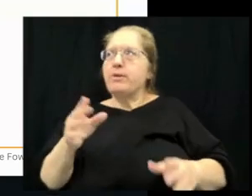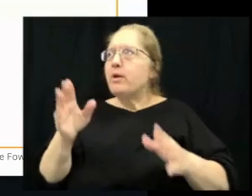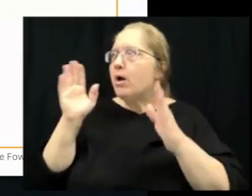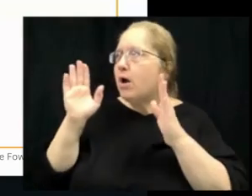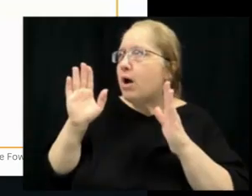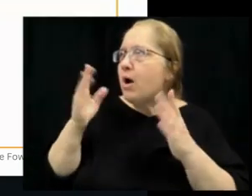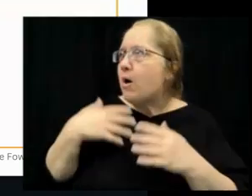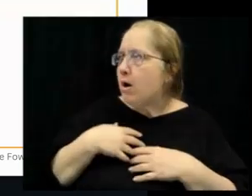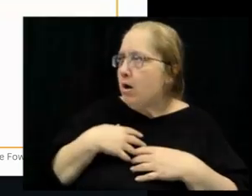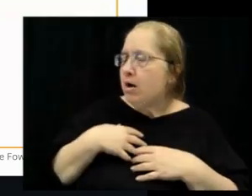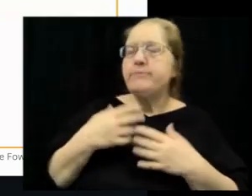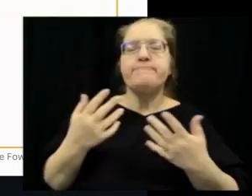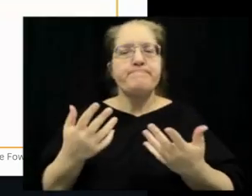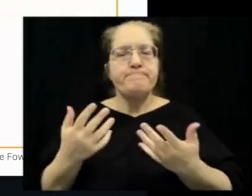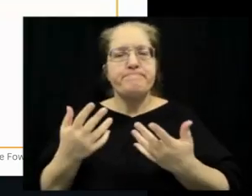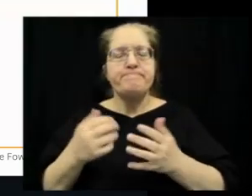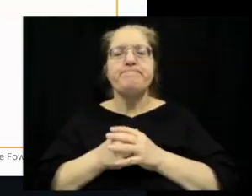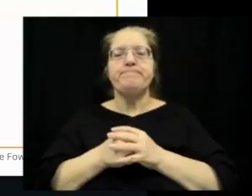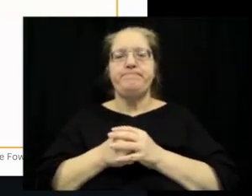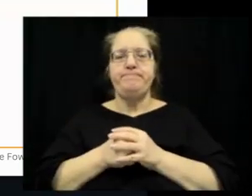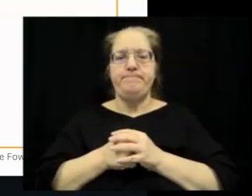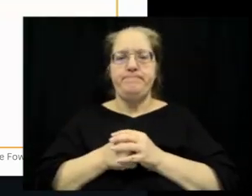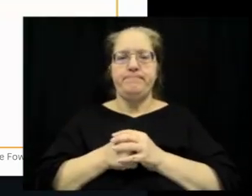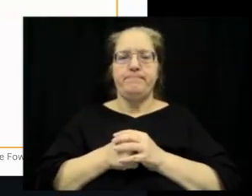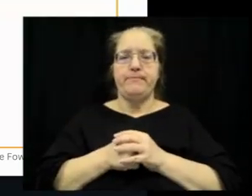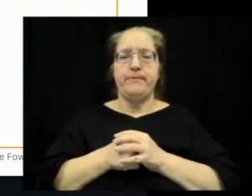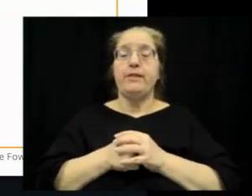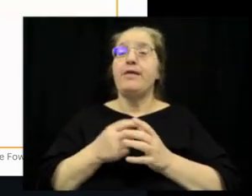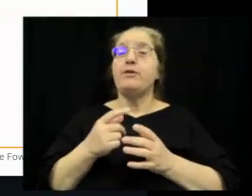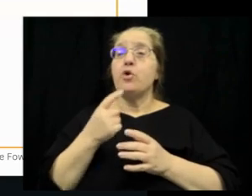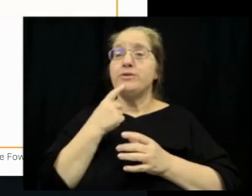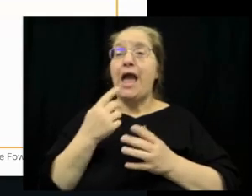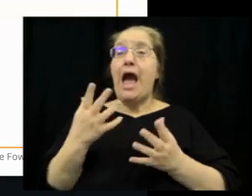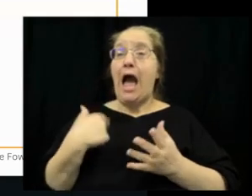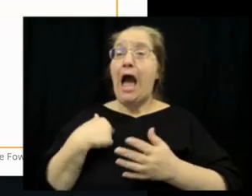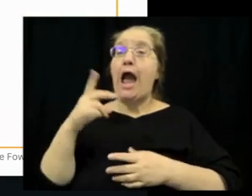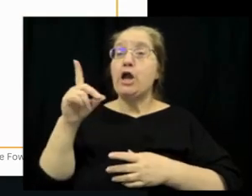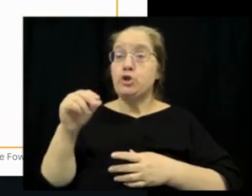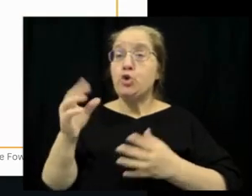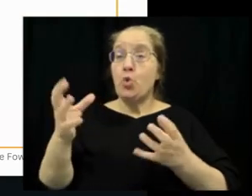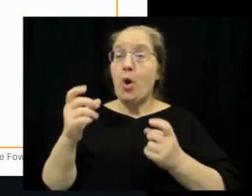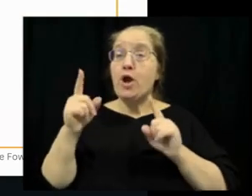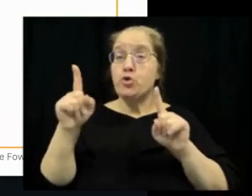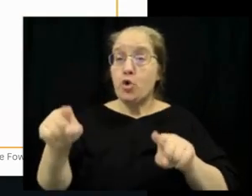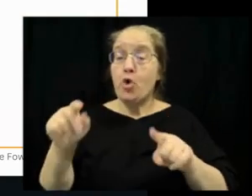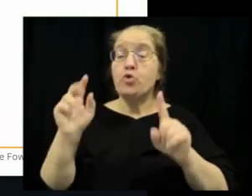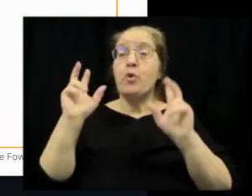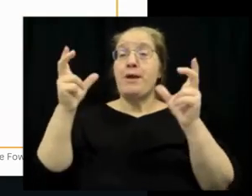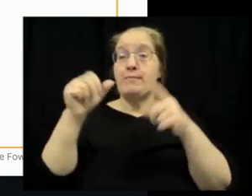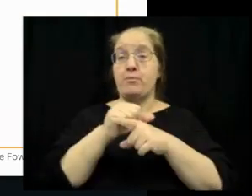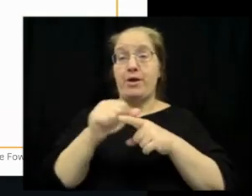And so then you're just going to then flip it. I do want you to go to basketball practice and I do want you to go to